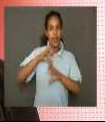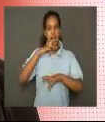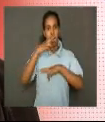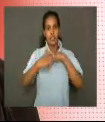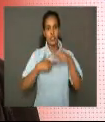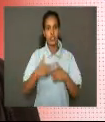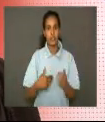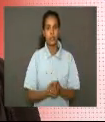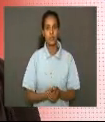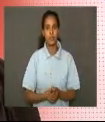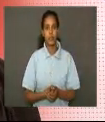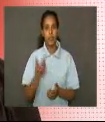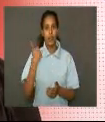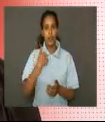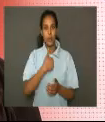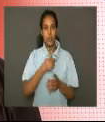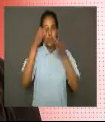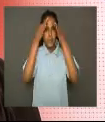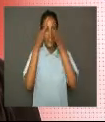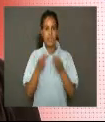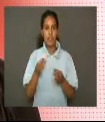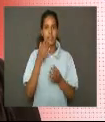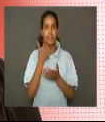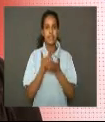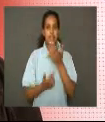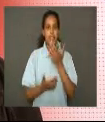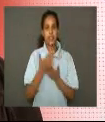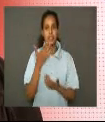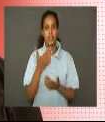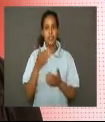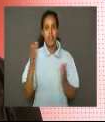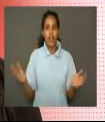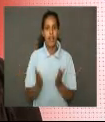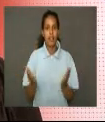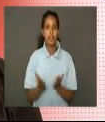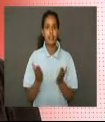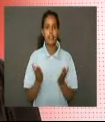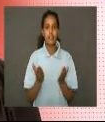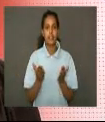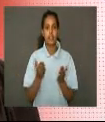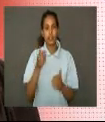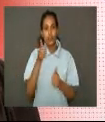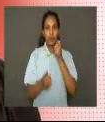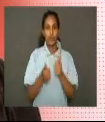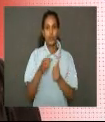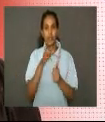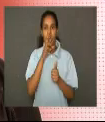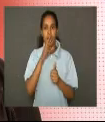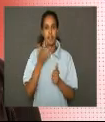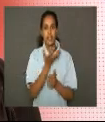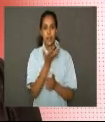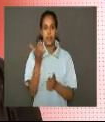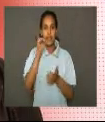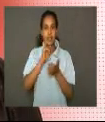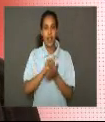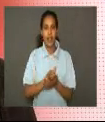reactions. We specifically discussed catalysts, which are substances